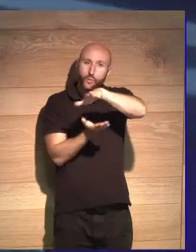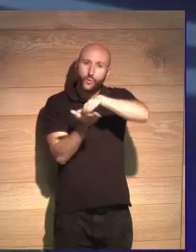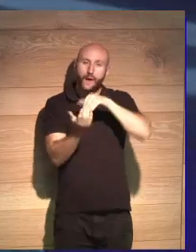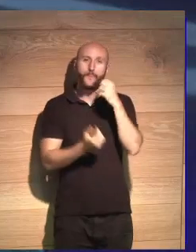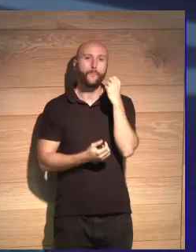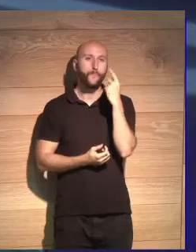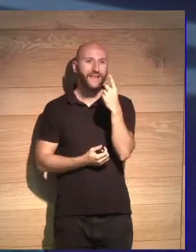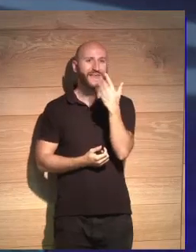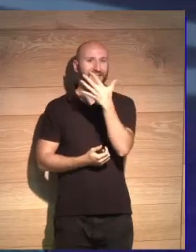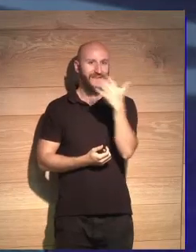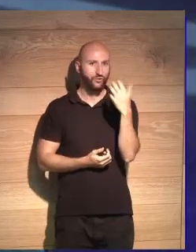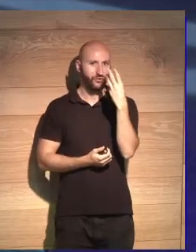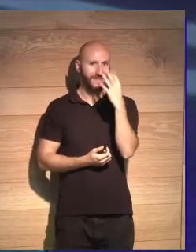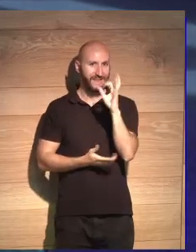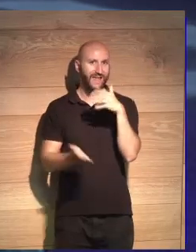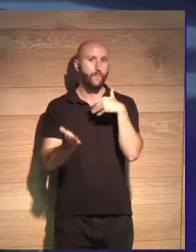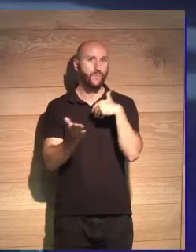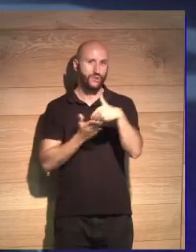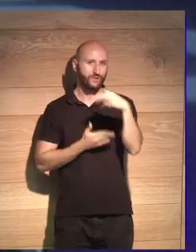turnover only in Spain of